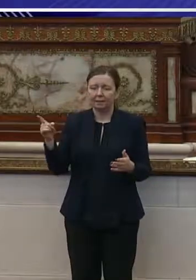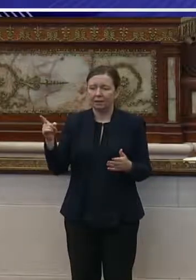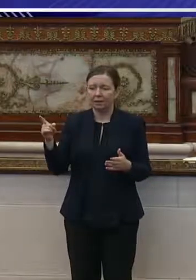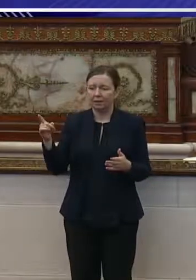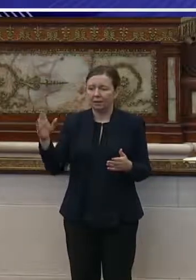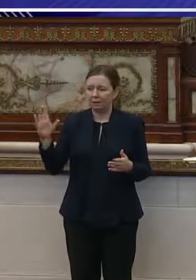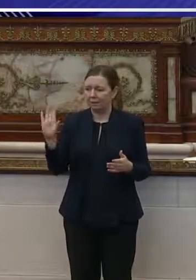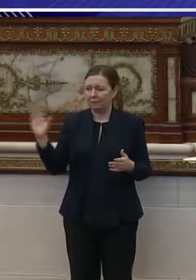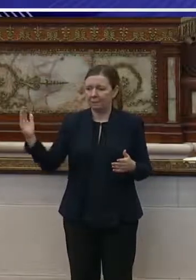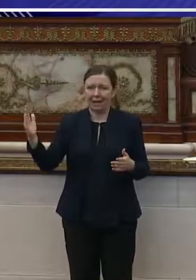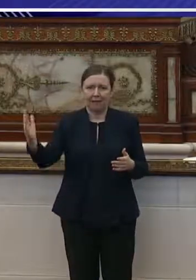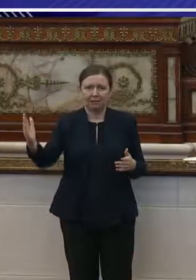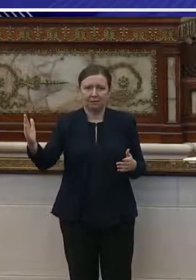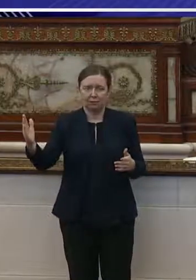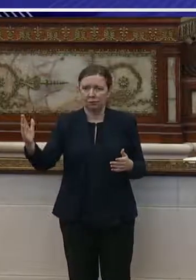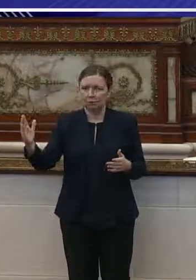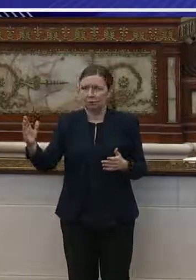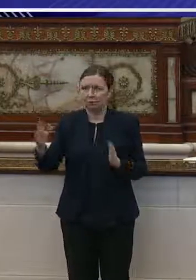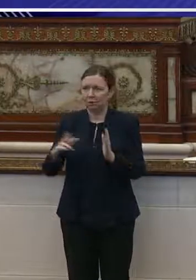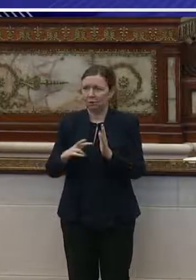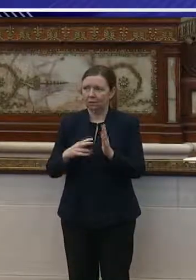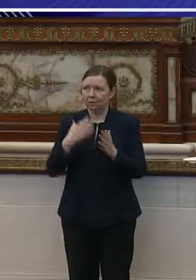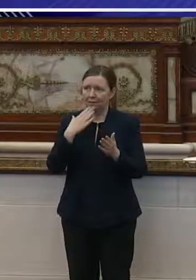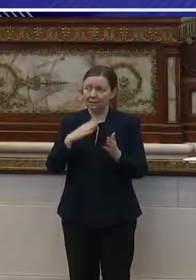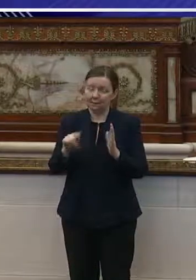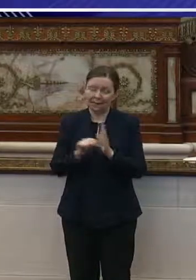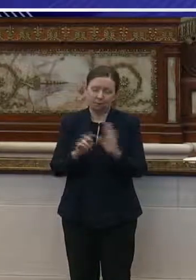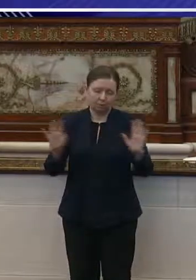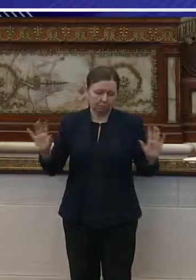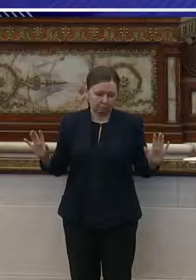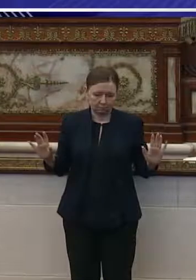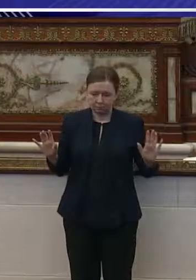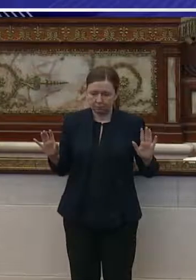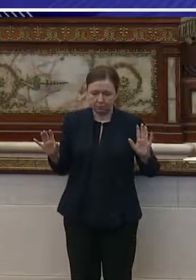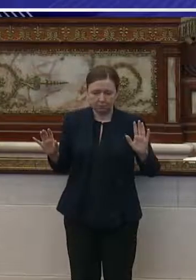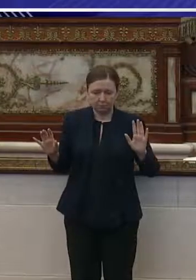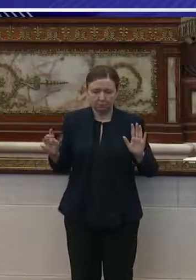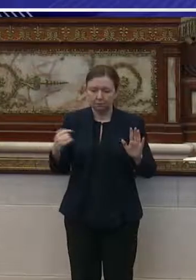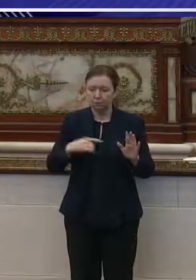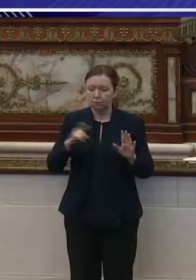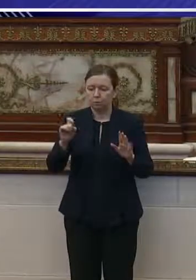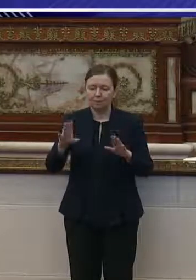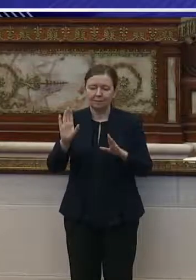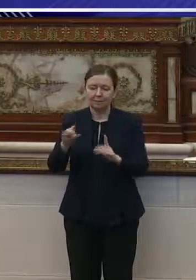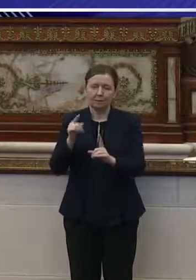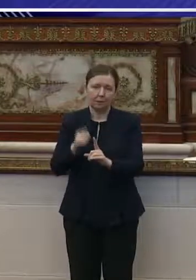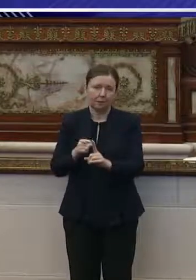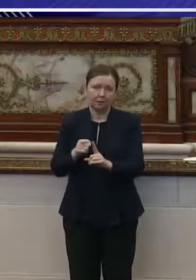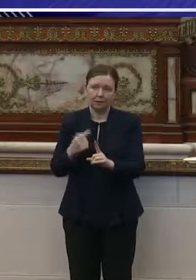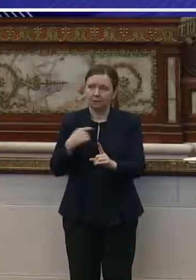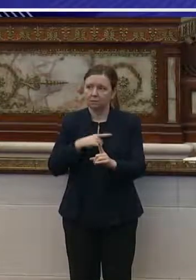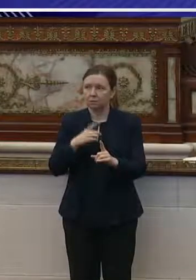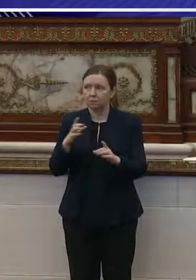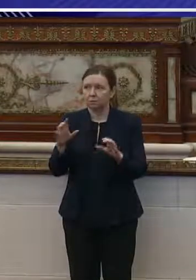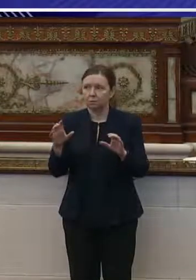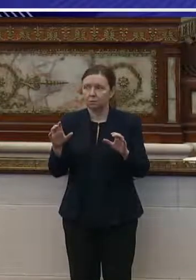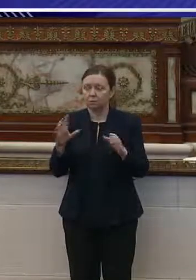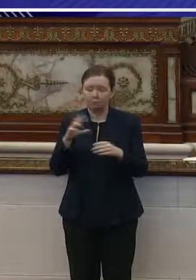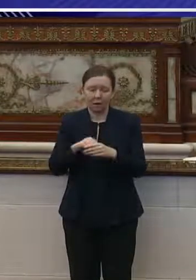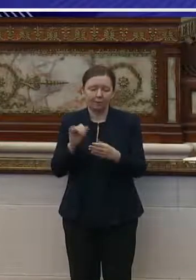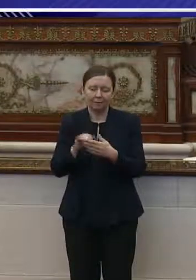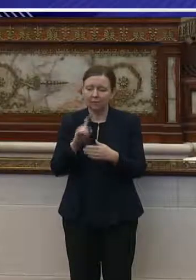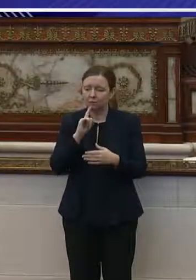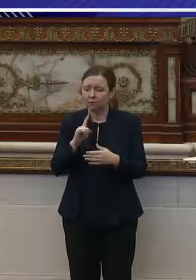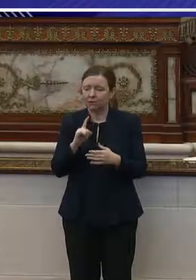a pass-through, as you say, which is a bad term as it is. I mean, part of we gotta get to the bottom of this if we're going to build trust, and part of it is